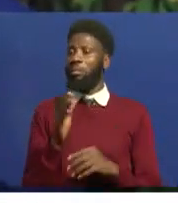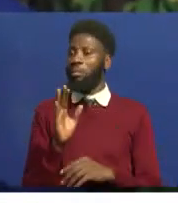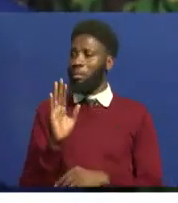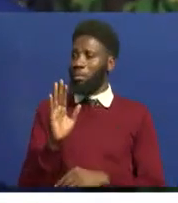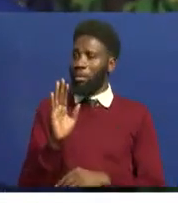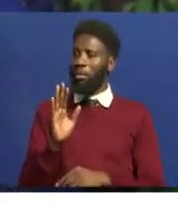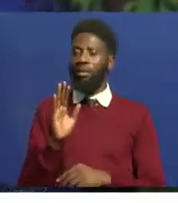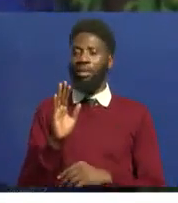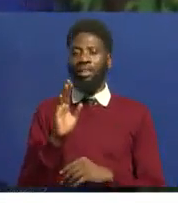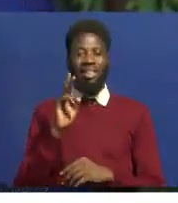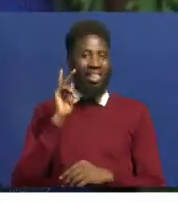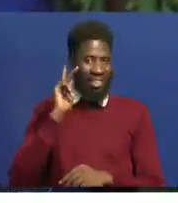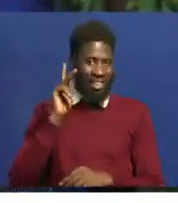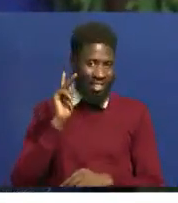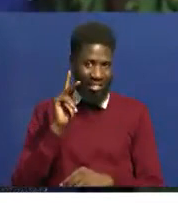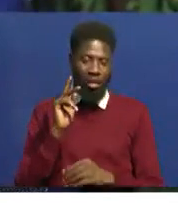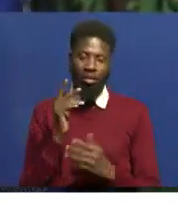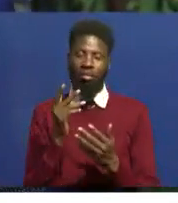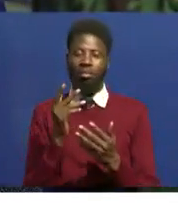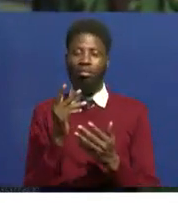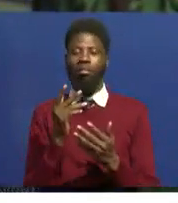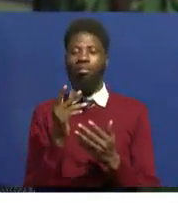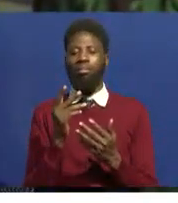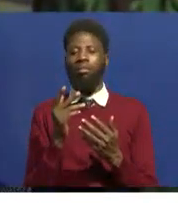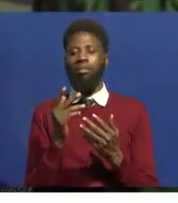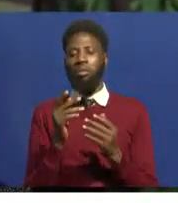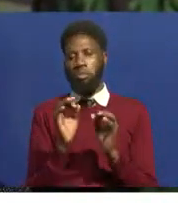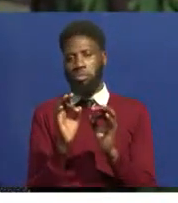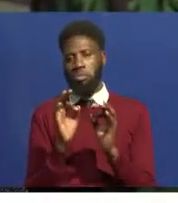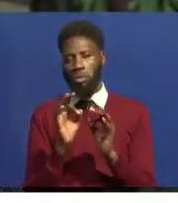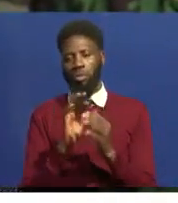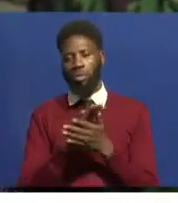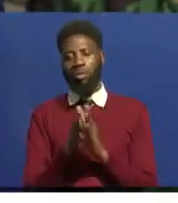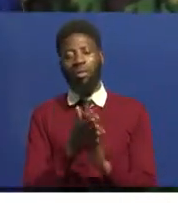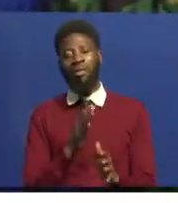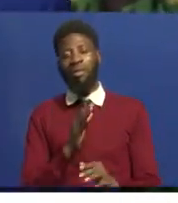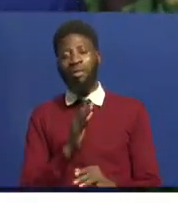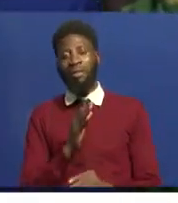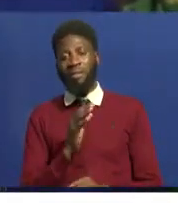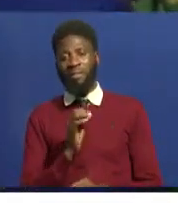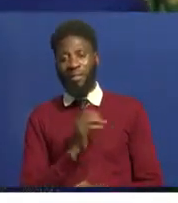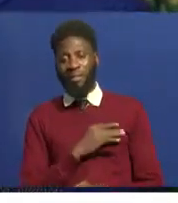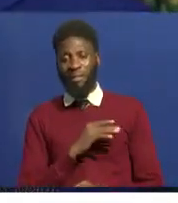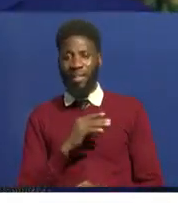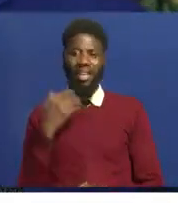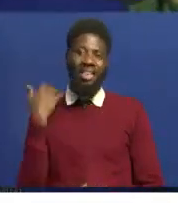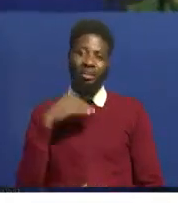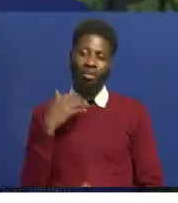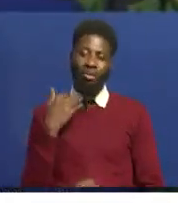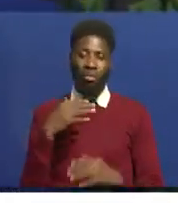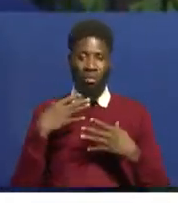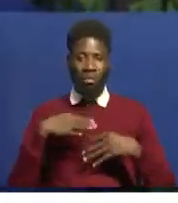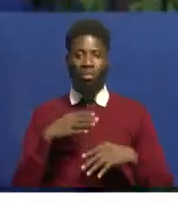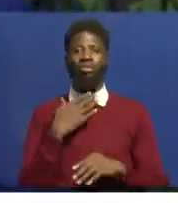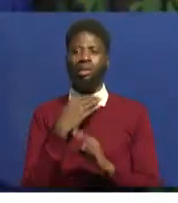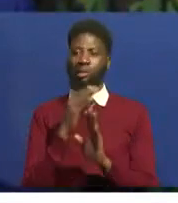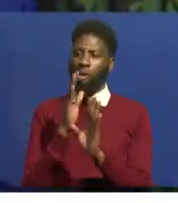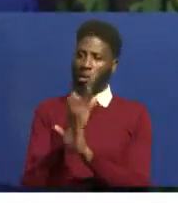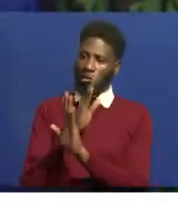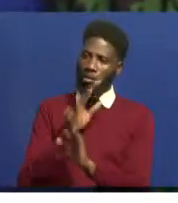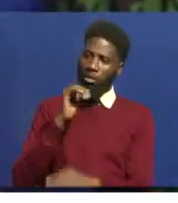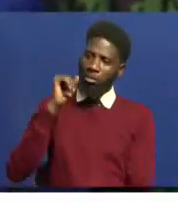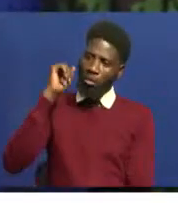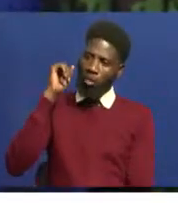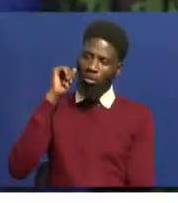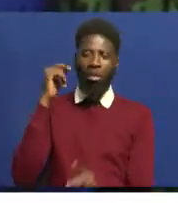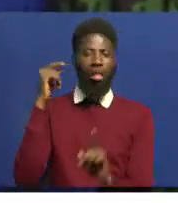fearing criminals. And what therefore is worrying us is people who want to hide behind politics to